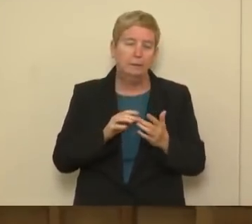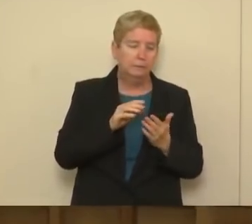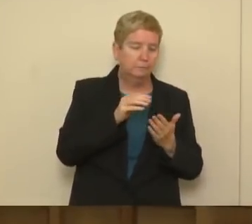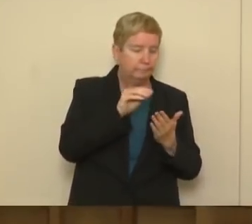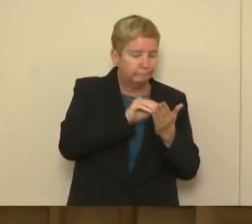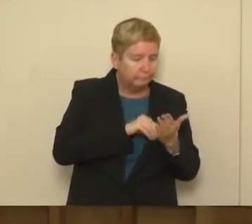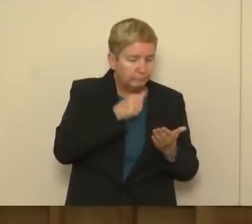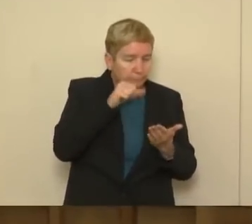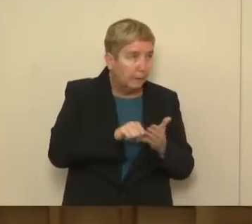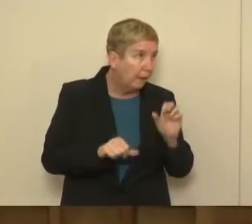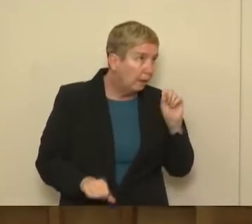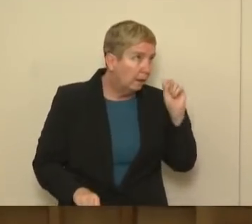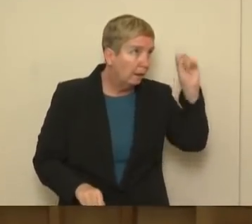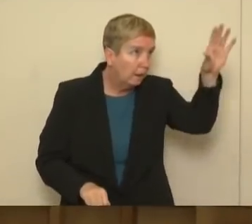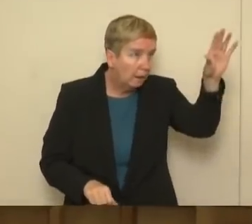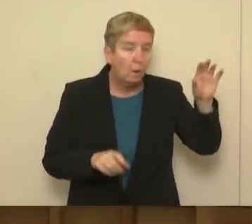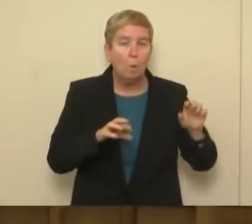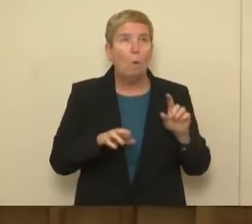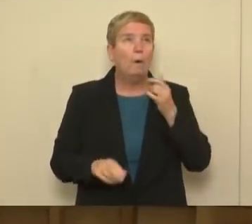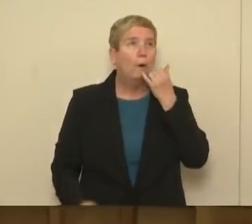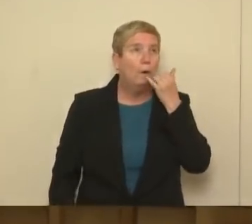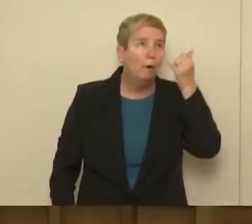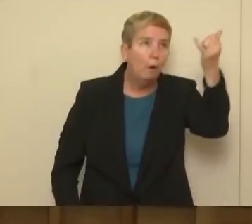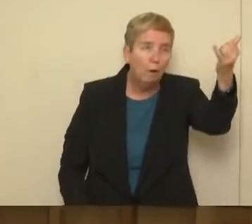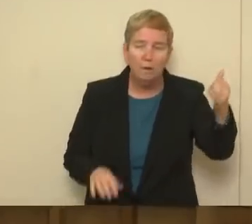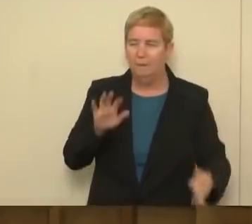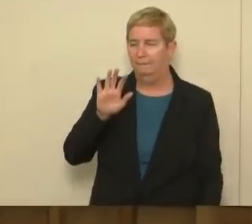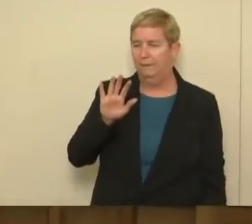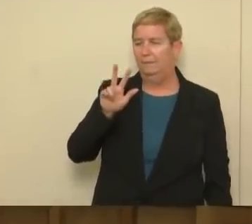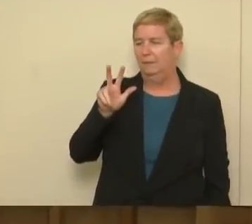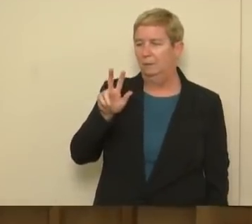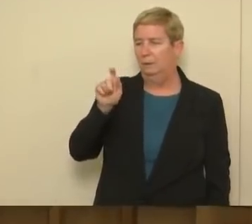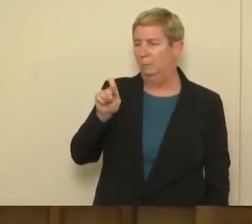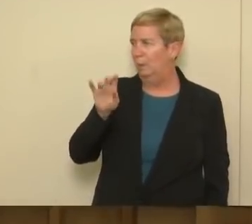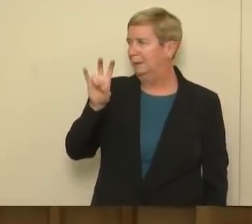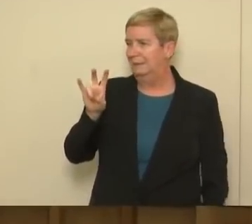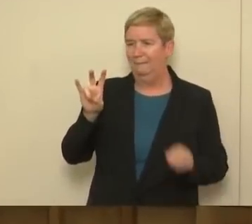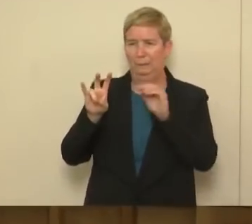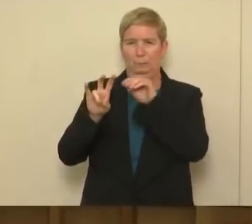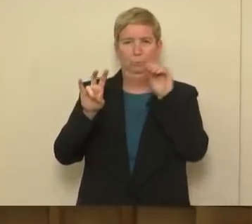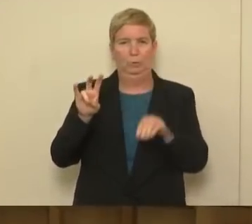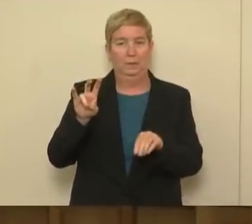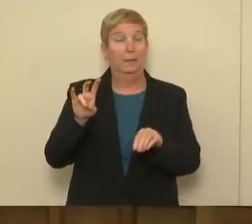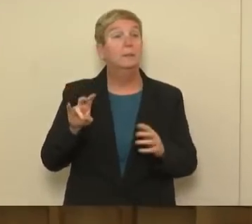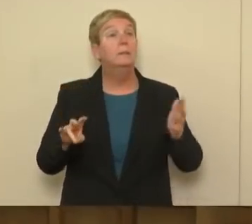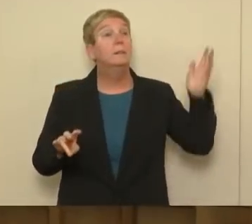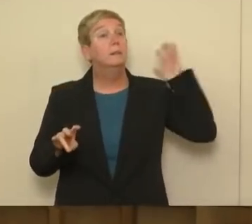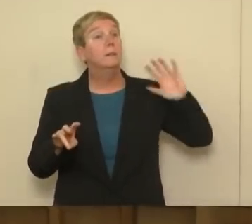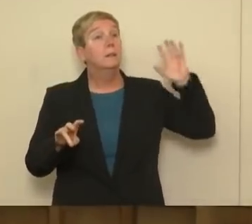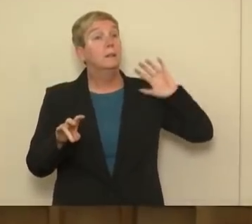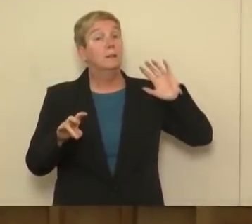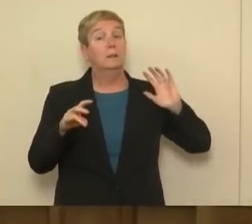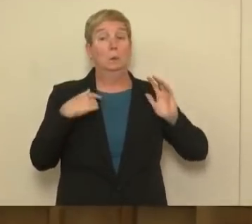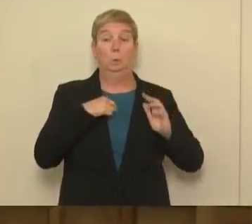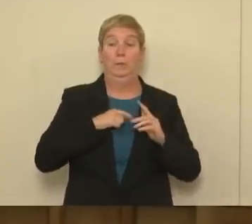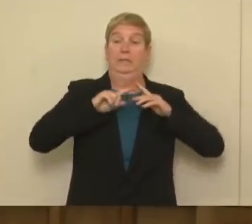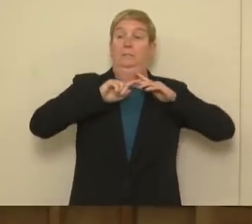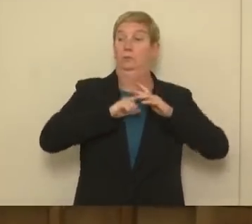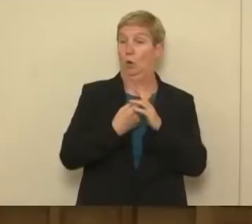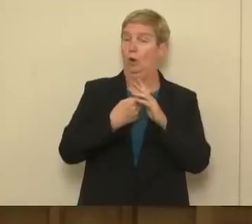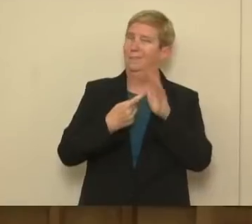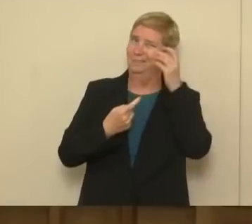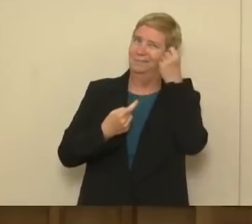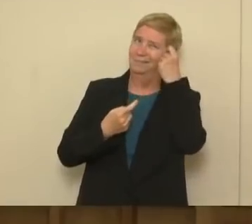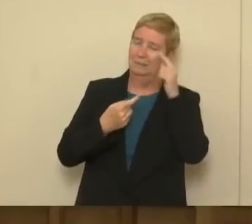call. 53.7%. So what our goal was when we started this the census